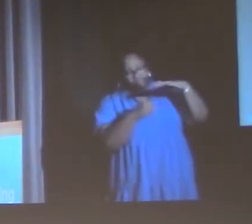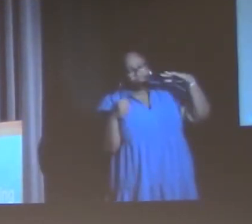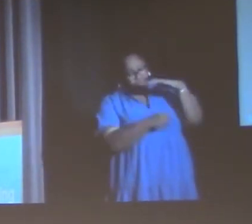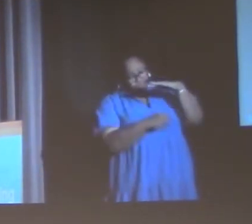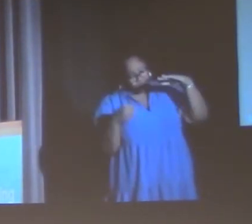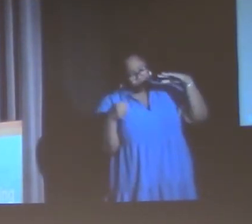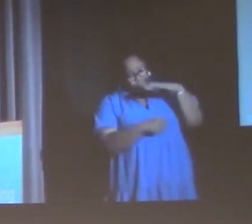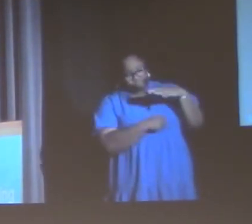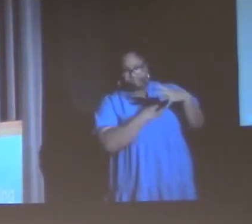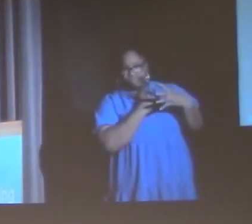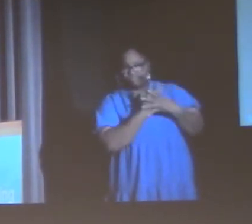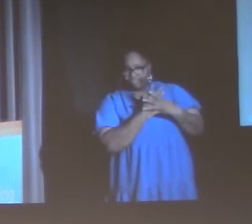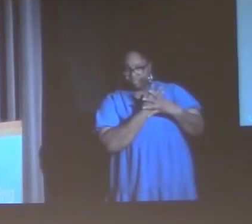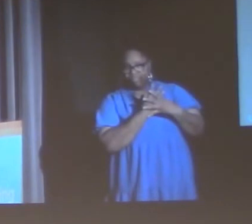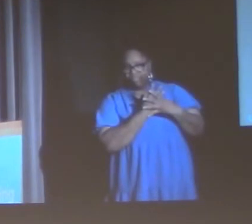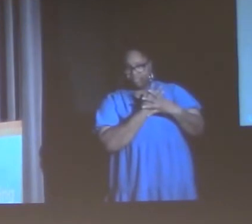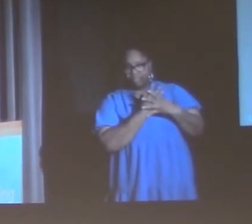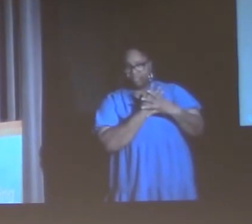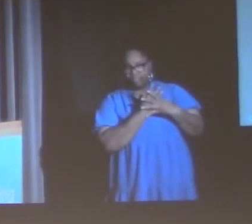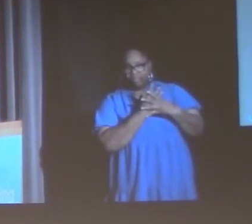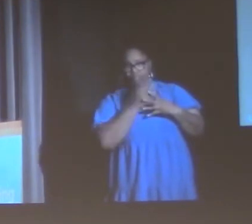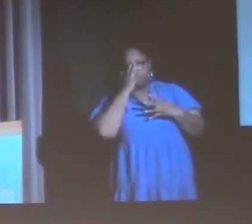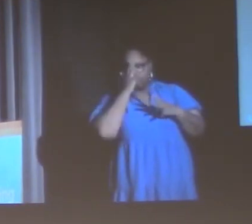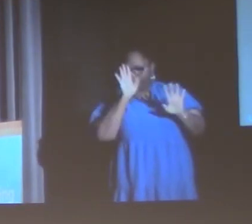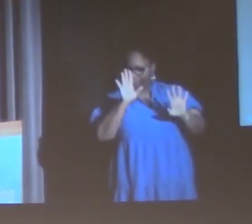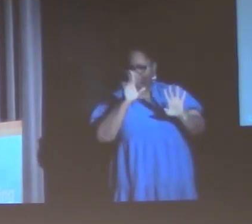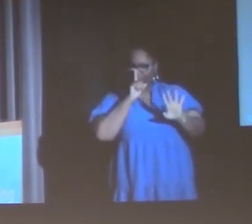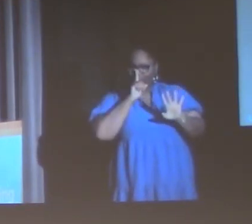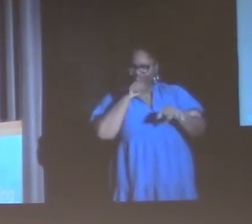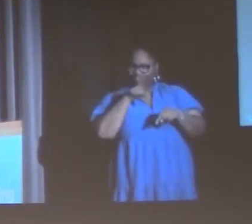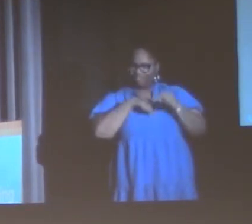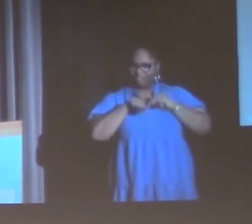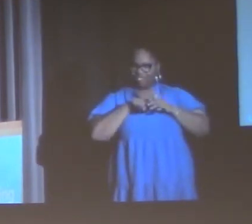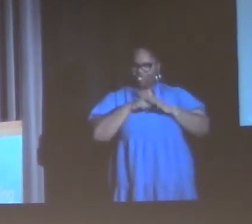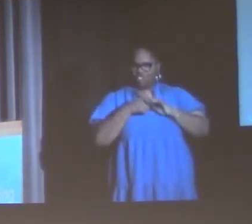and they run. Let me restart that sentence.